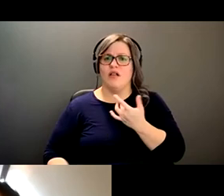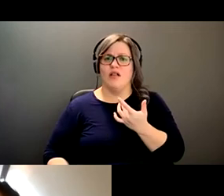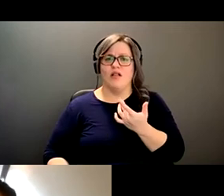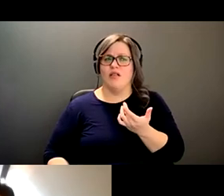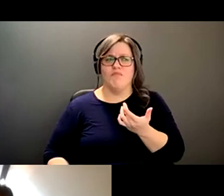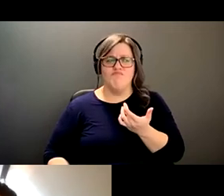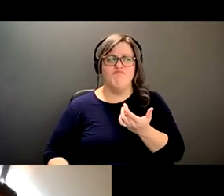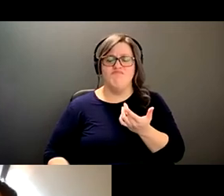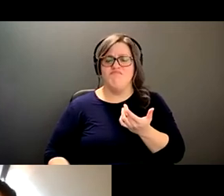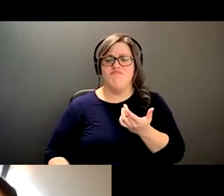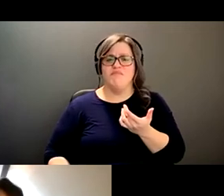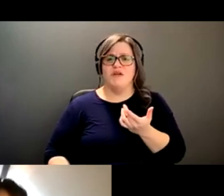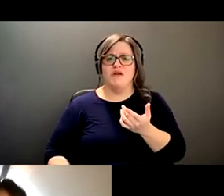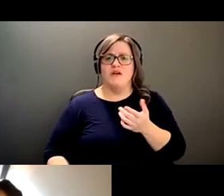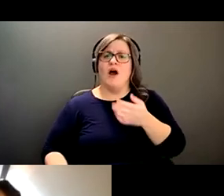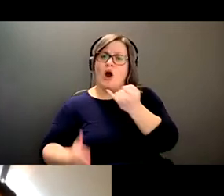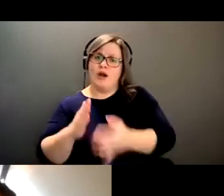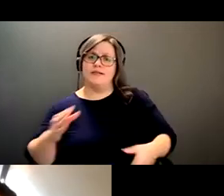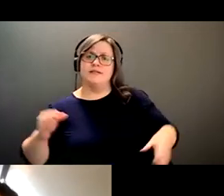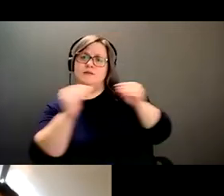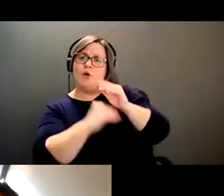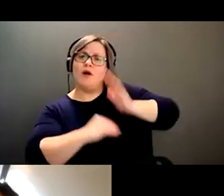about the work with us when we were like just near the work,